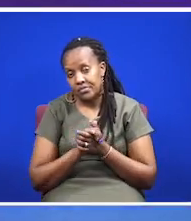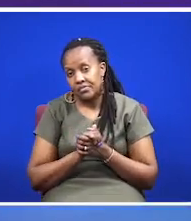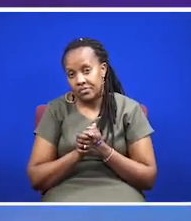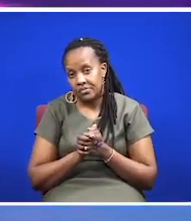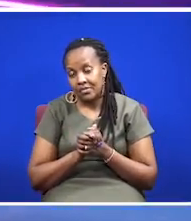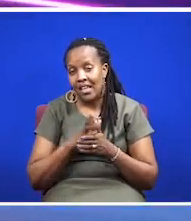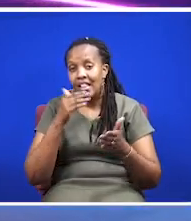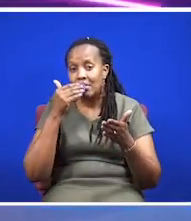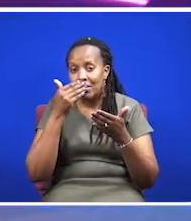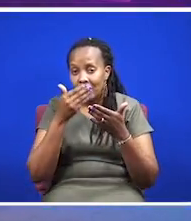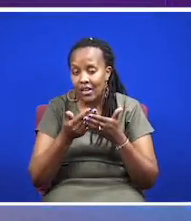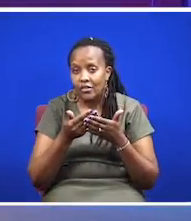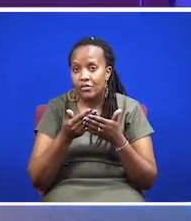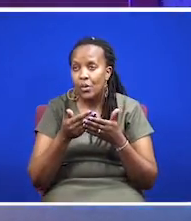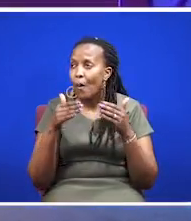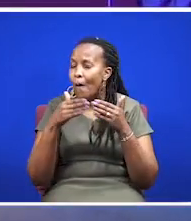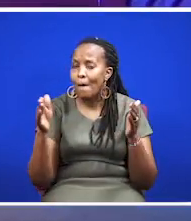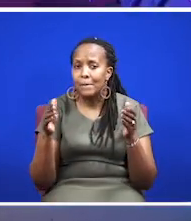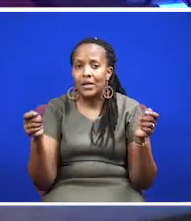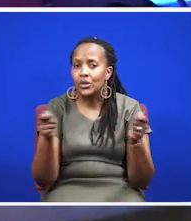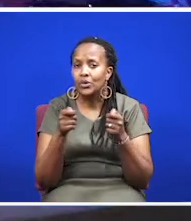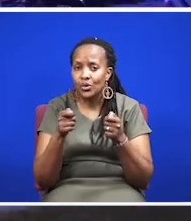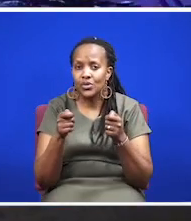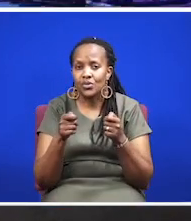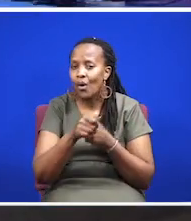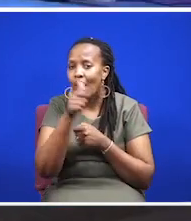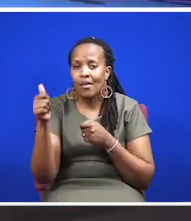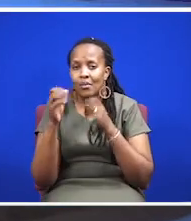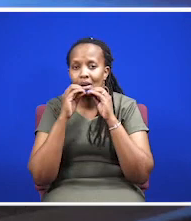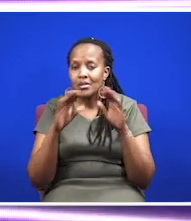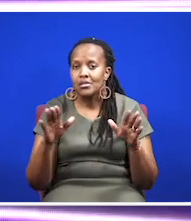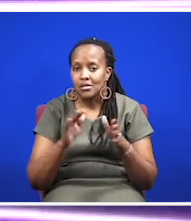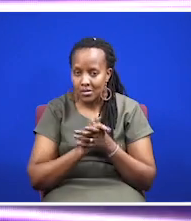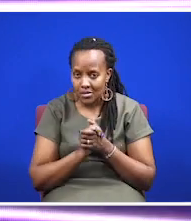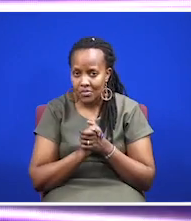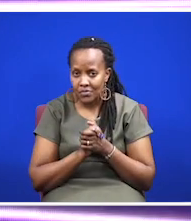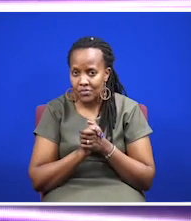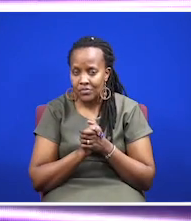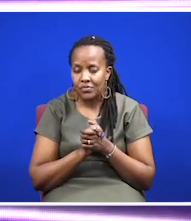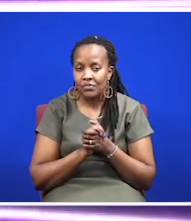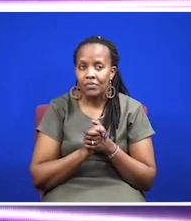opens doors for many other blessings, like it did for this man. According to